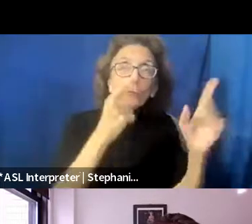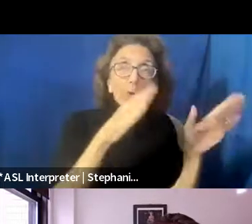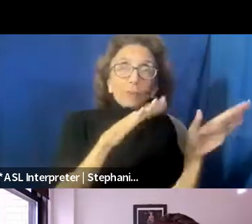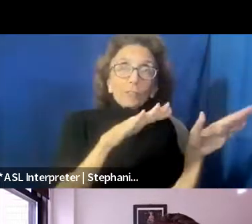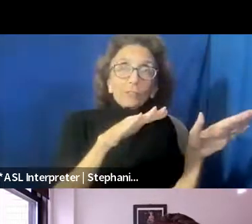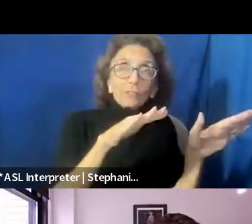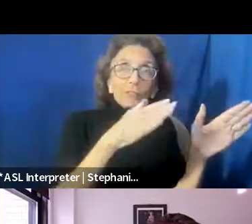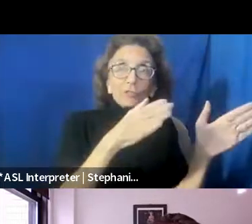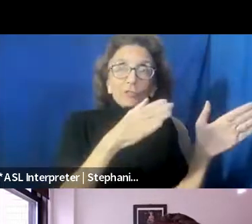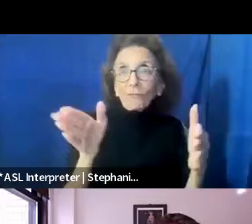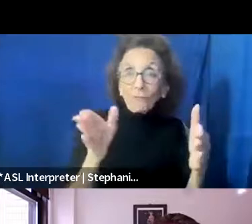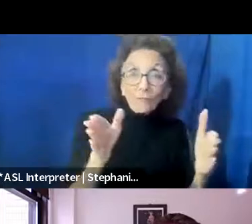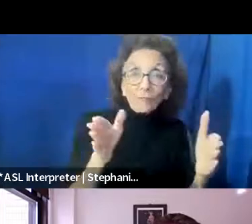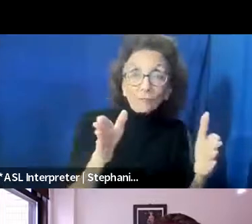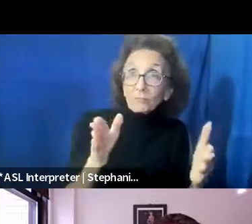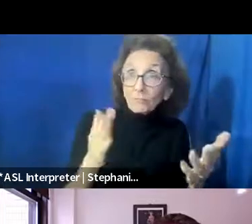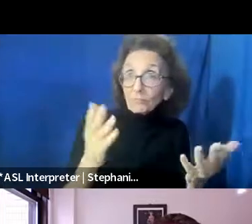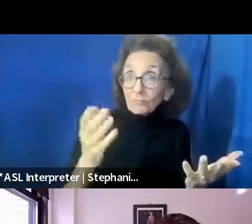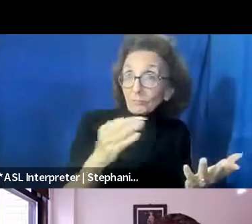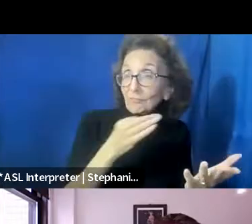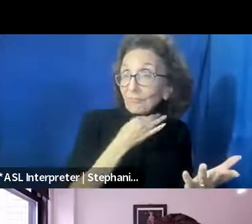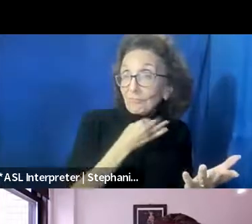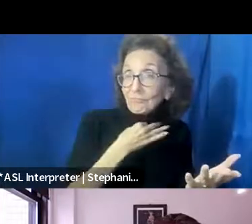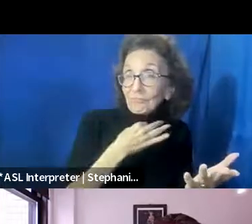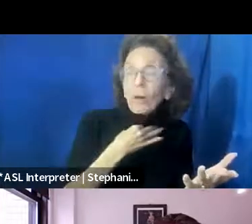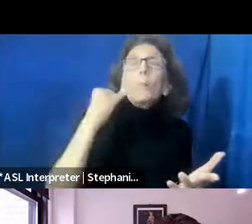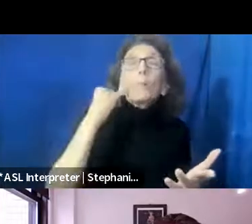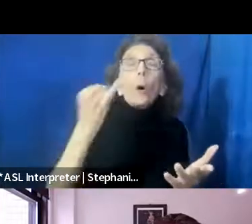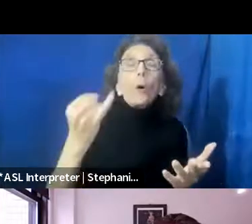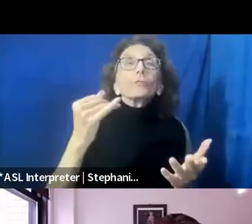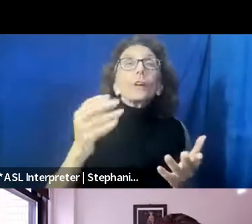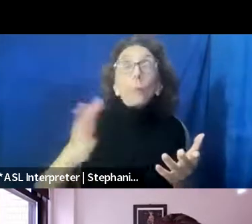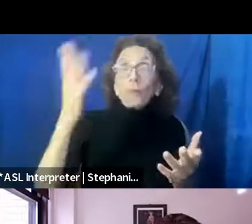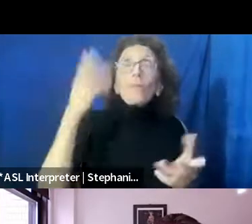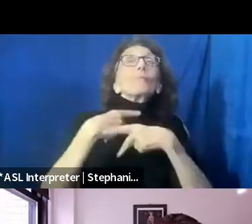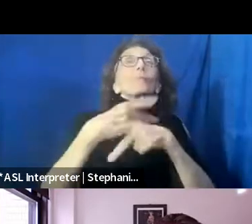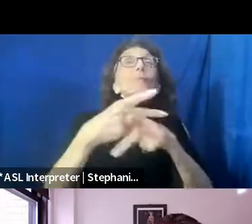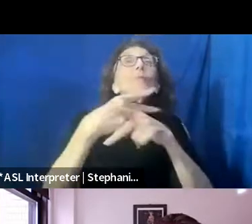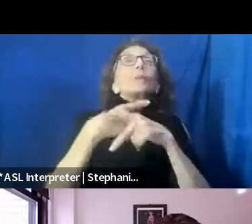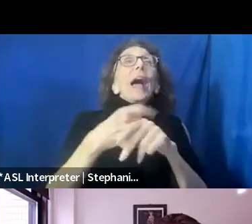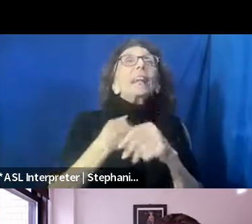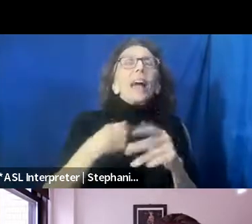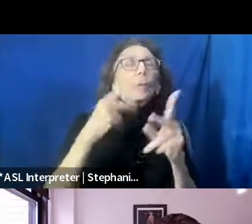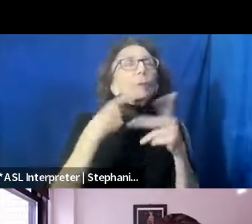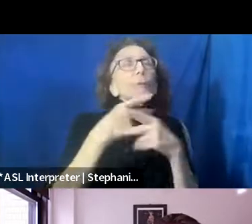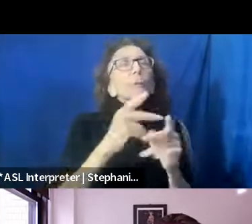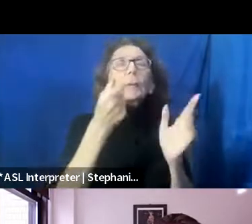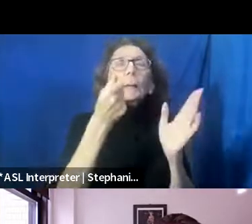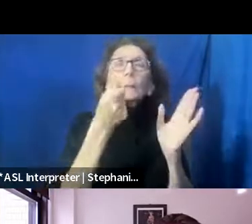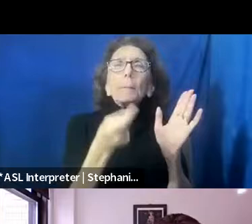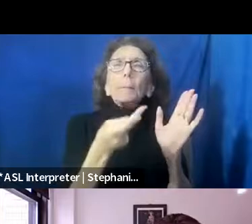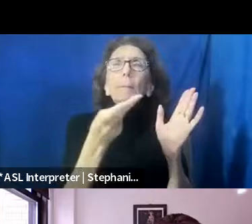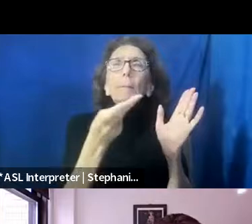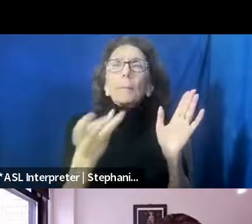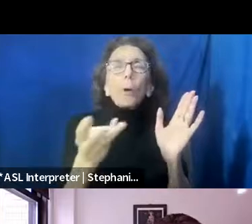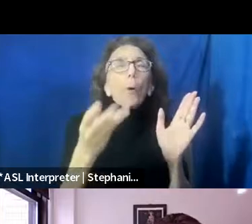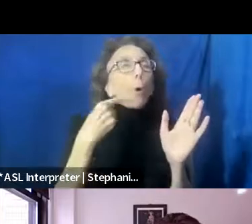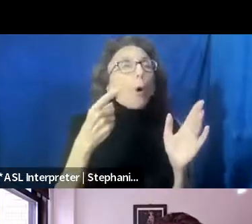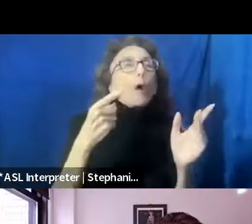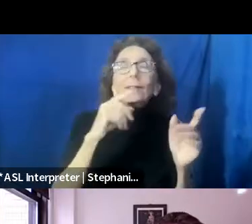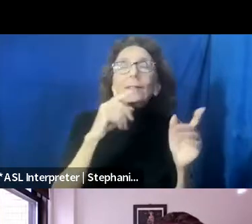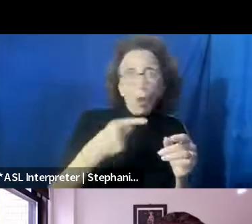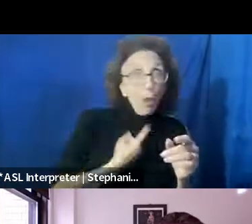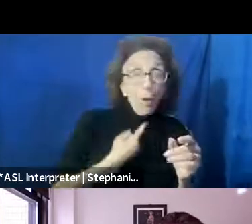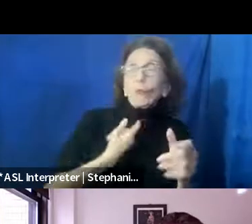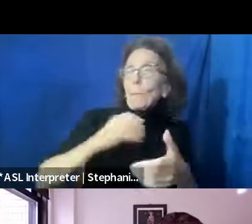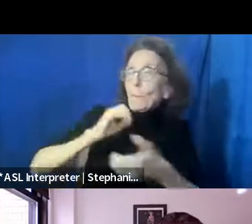Like, let's say we end up producing less, or working in more partnerships, or whatever it